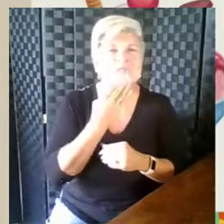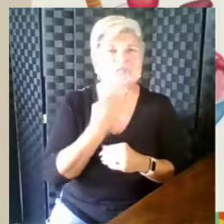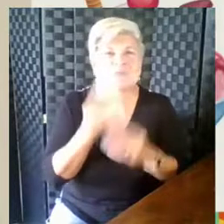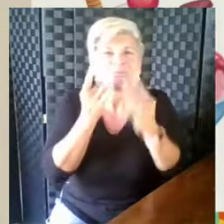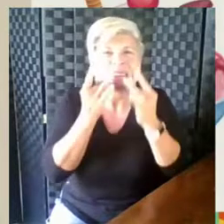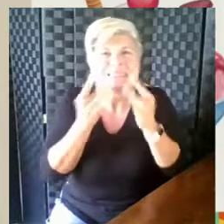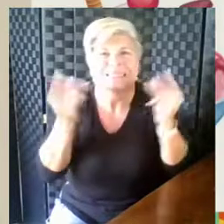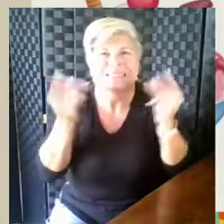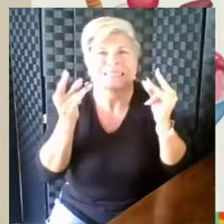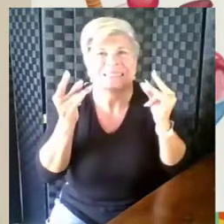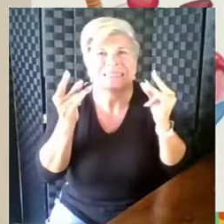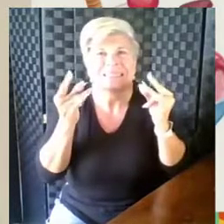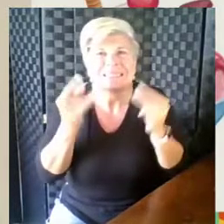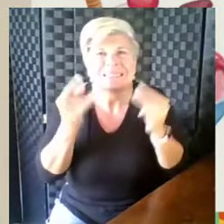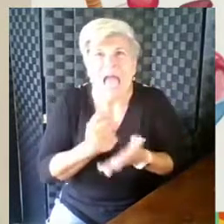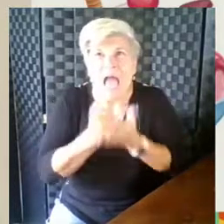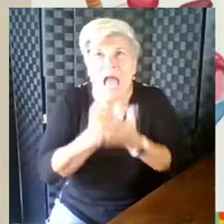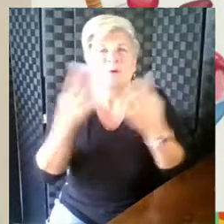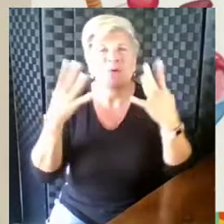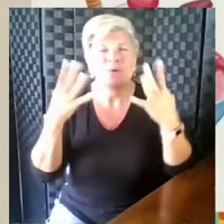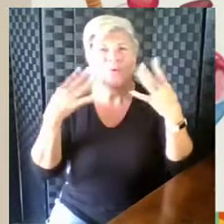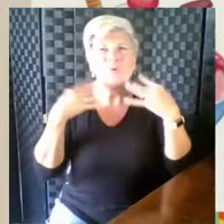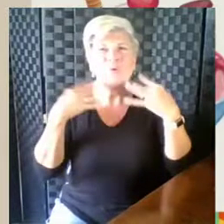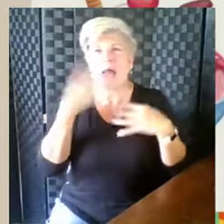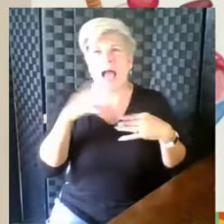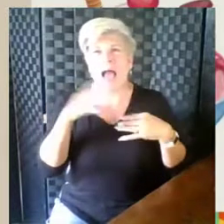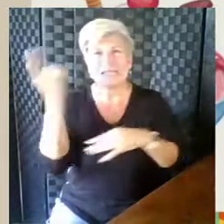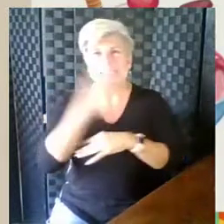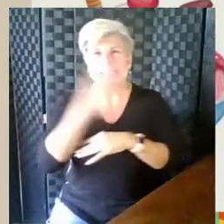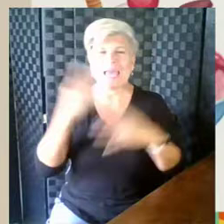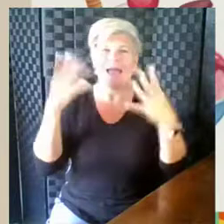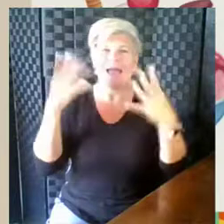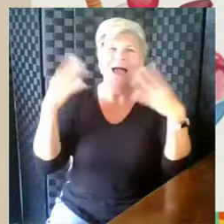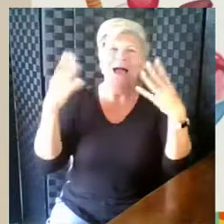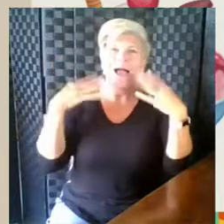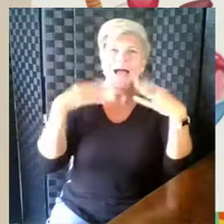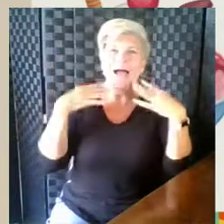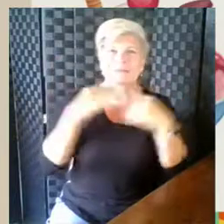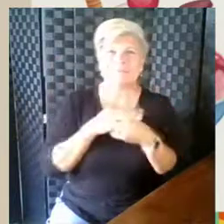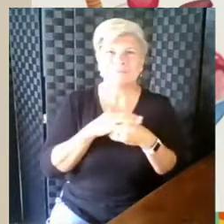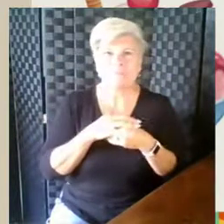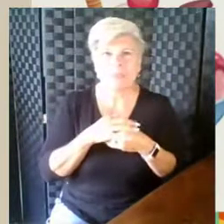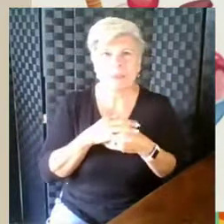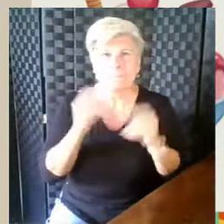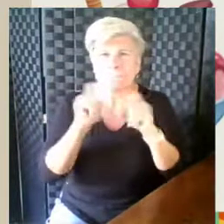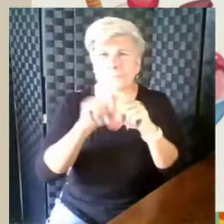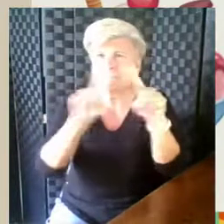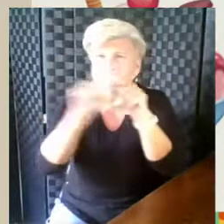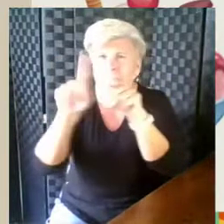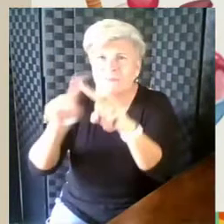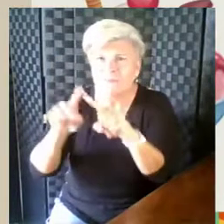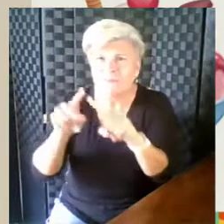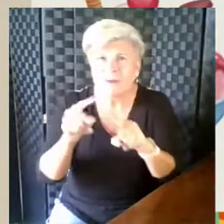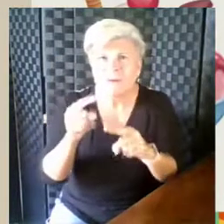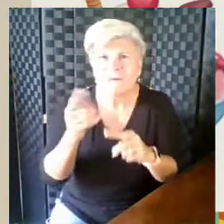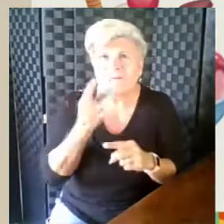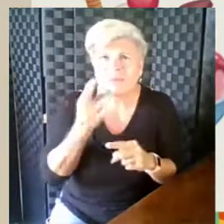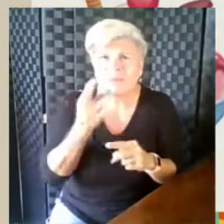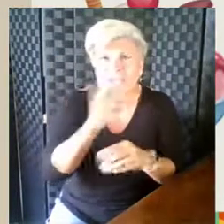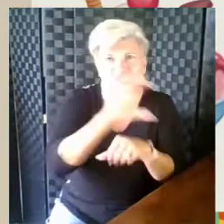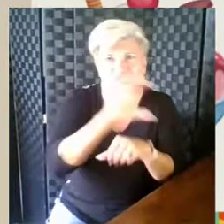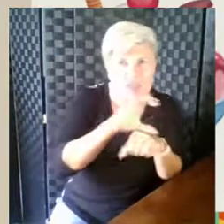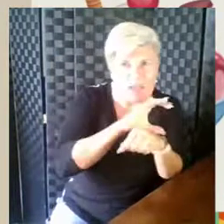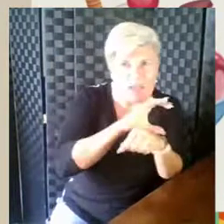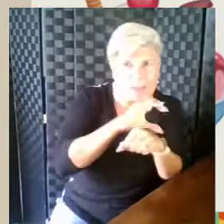is always sweet and delicious. It cools you down on a hot day. It comes in many different flavors